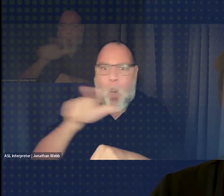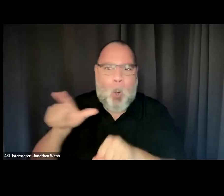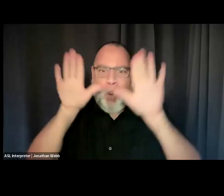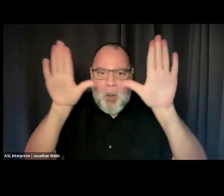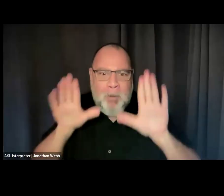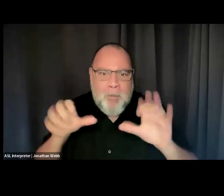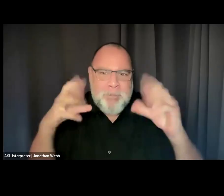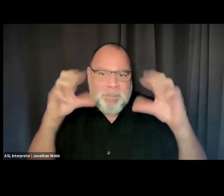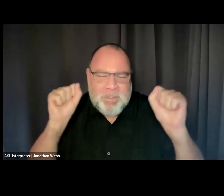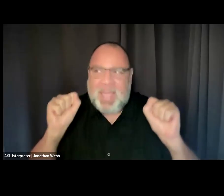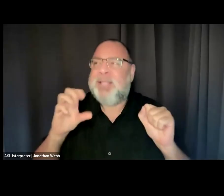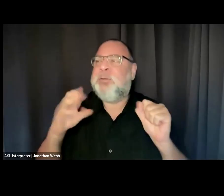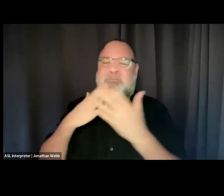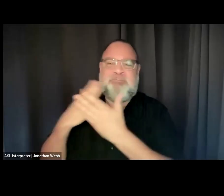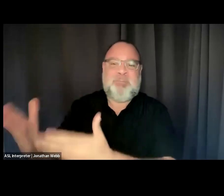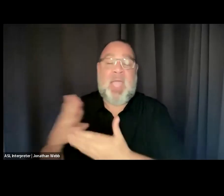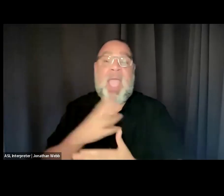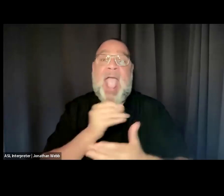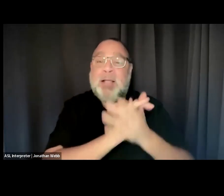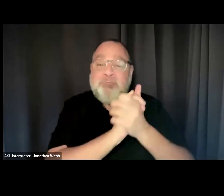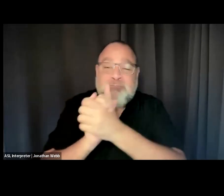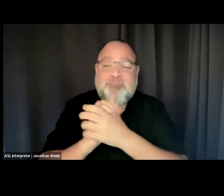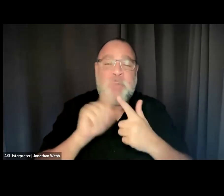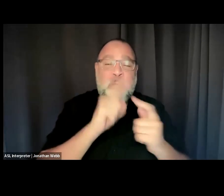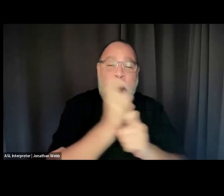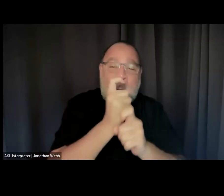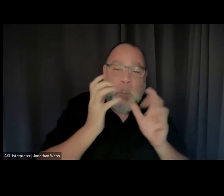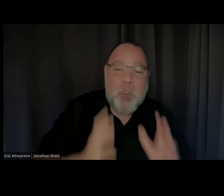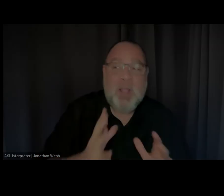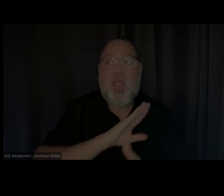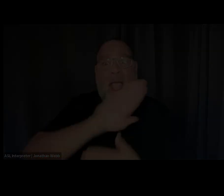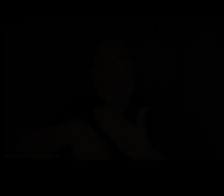all being here. And congratulations to our winners and all of our participants.